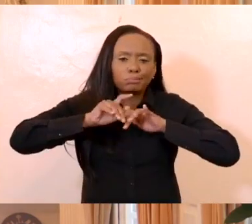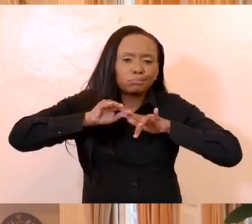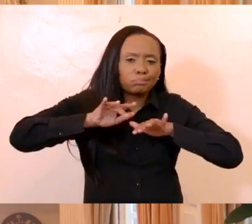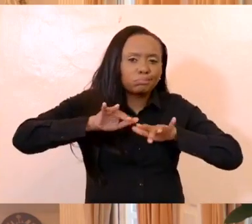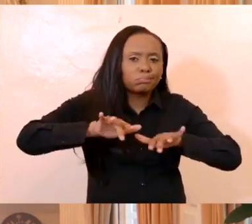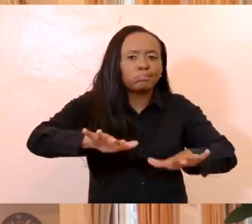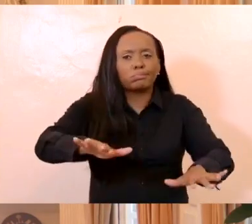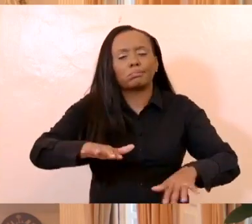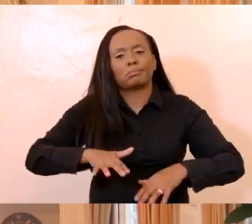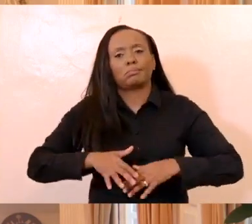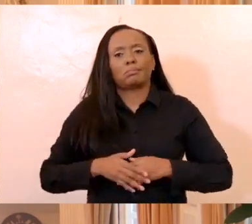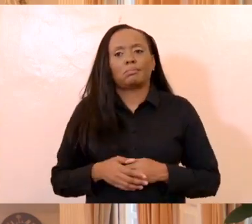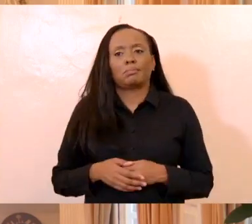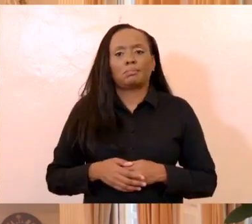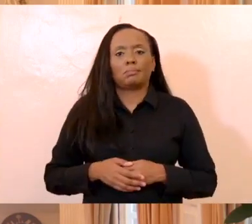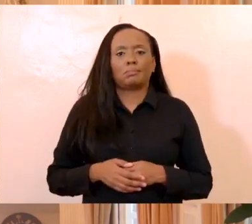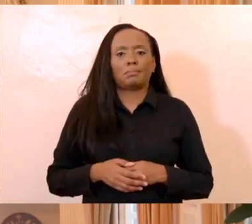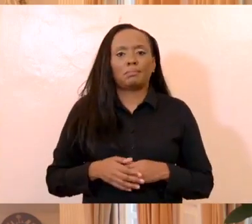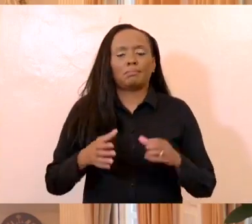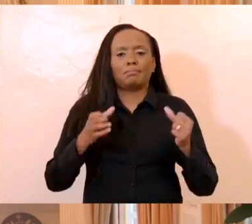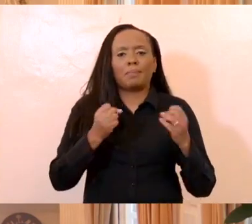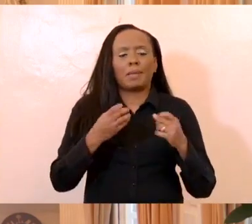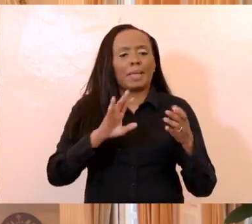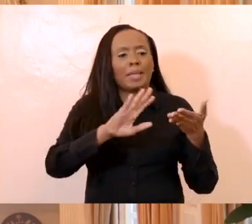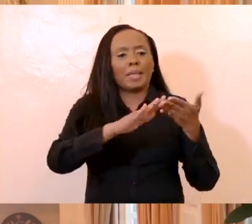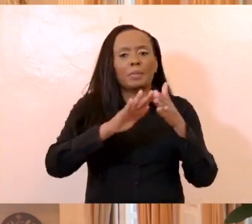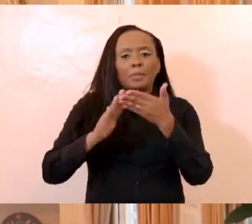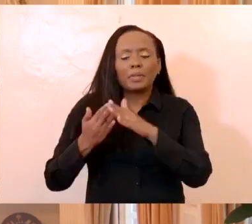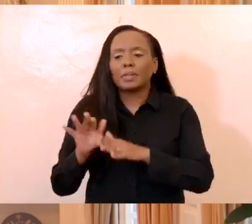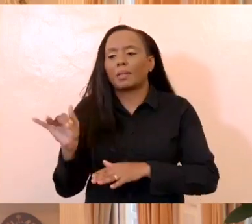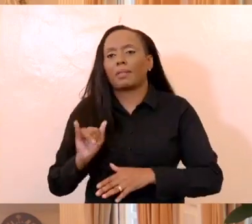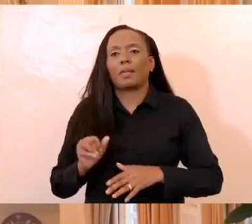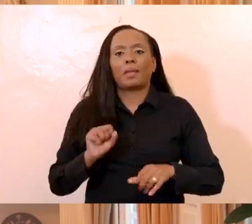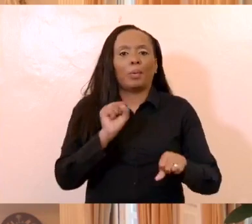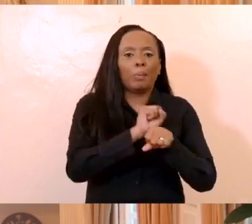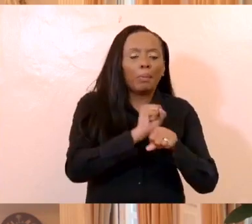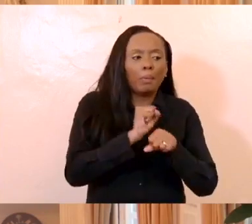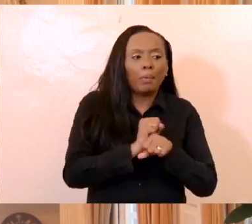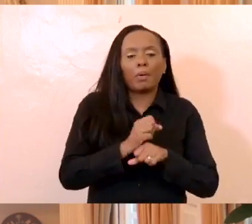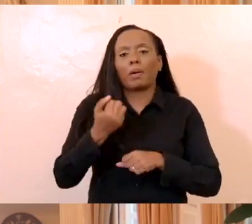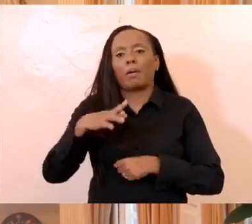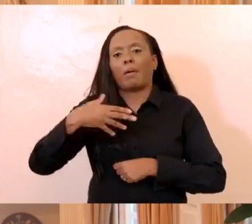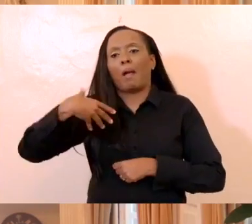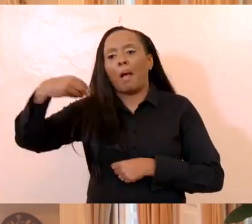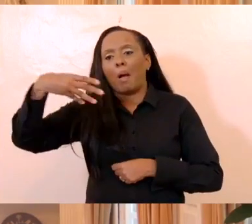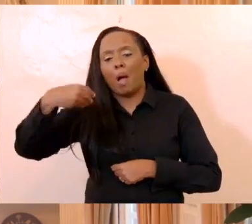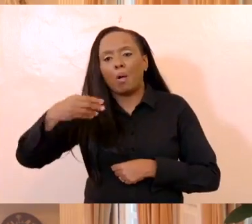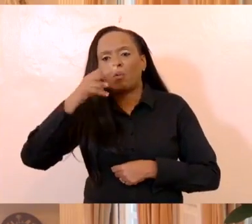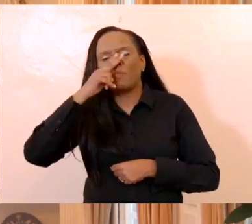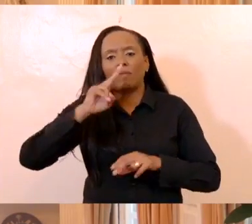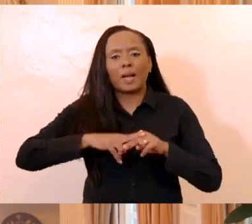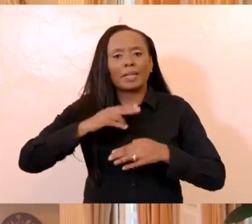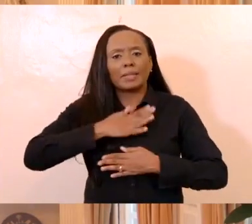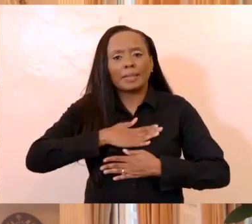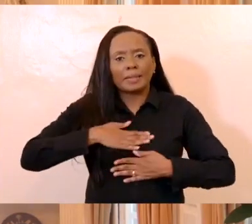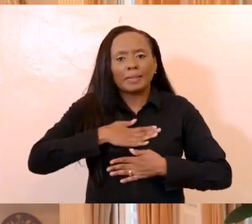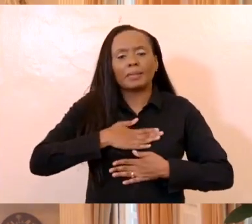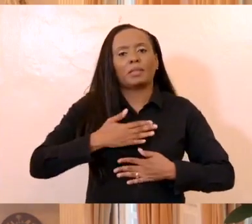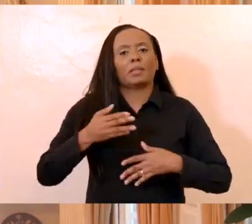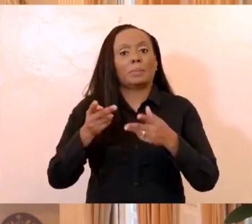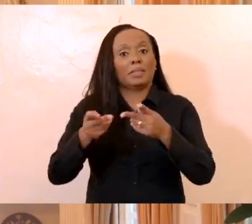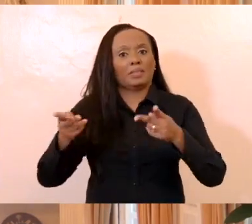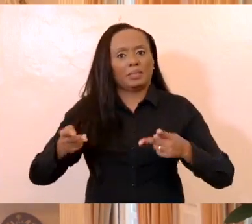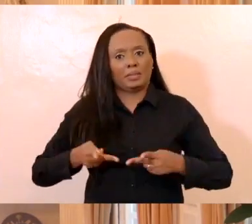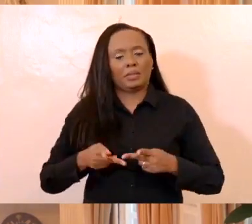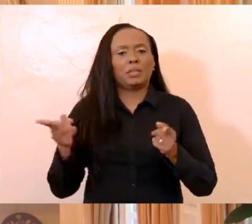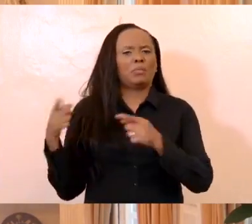many physical and other communities, including work and leisure. So far from the information which we've been